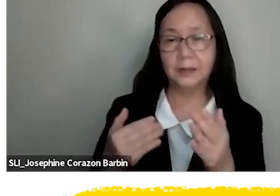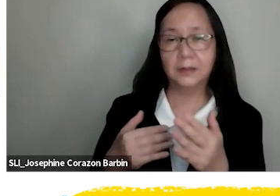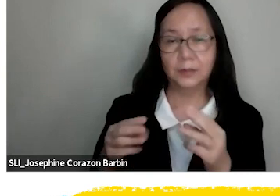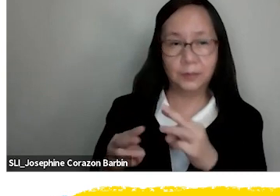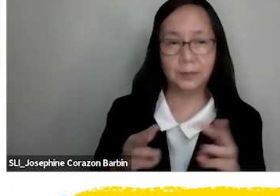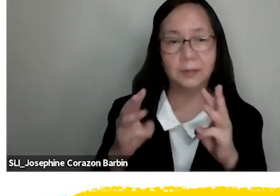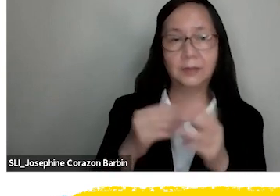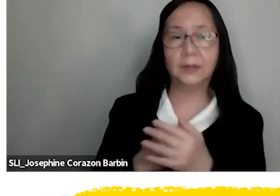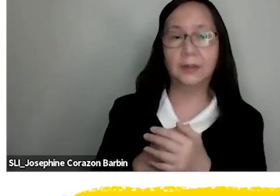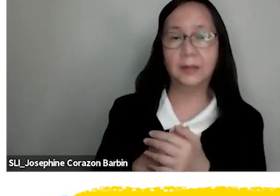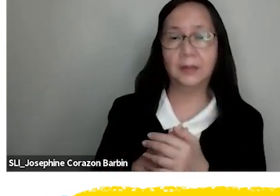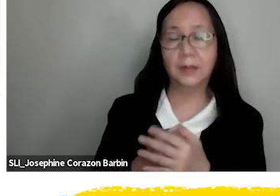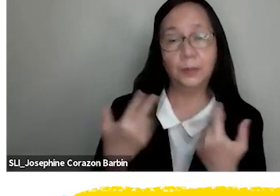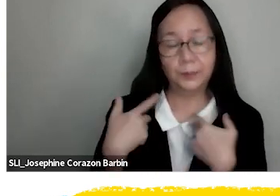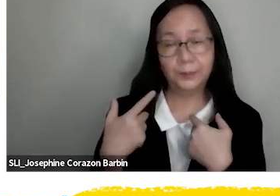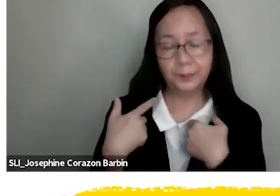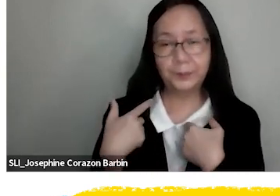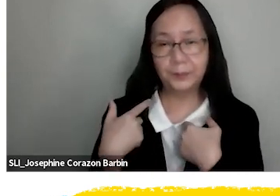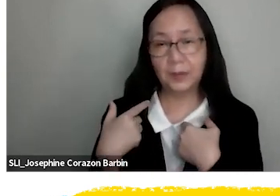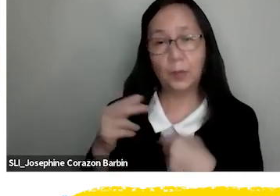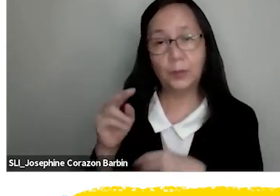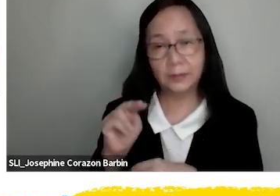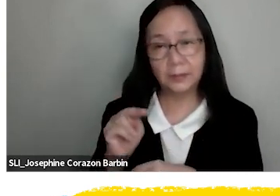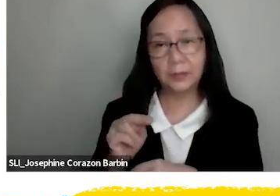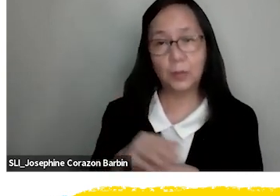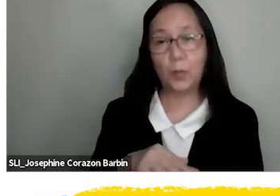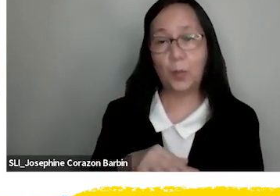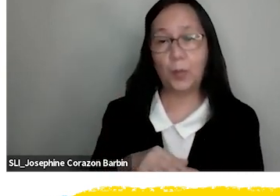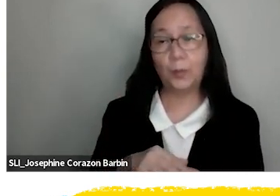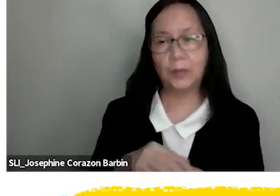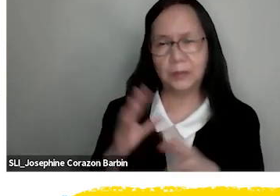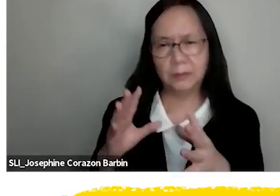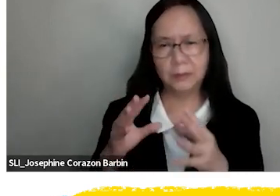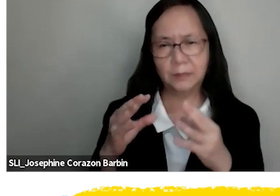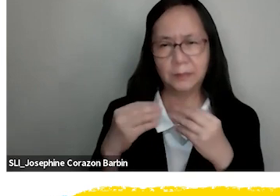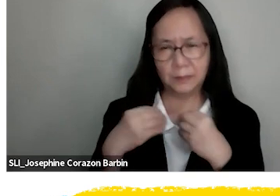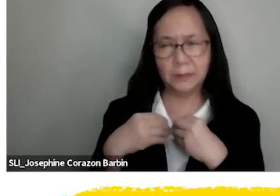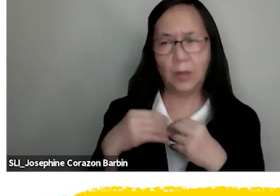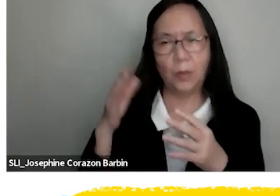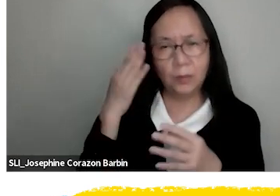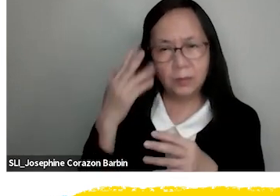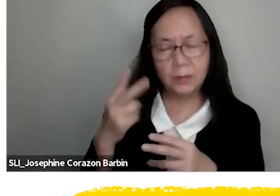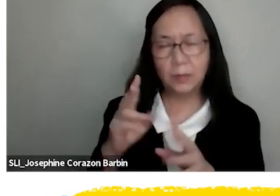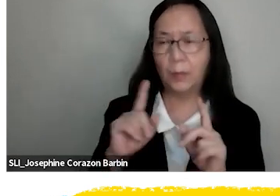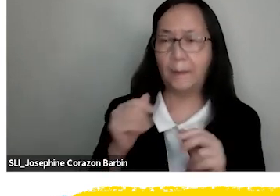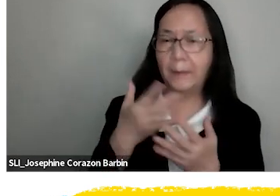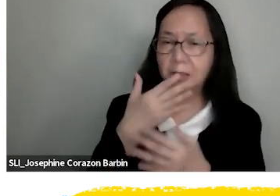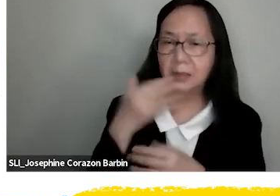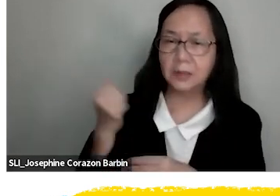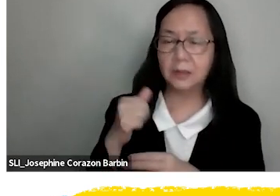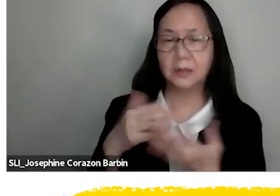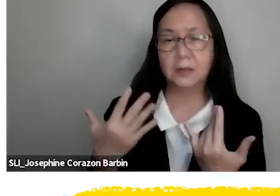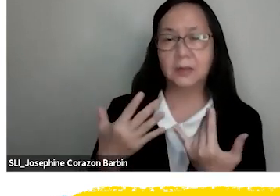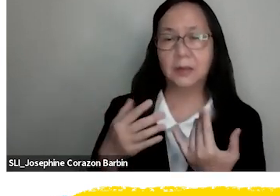approach. We need to consider the best interest of the child. We use multi-sectoral